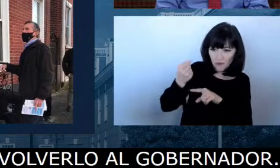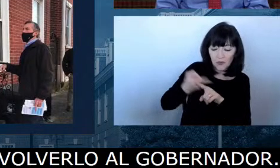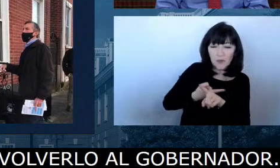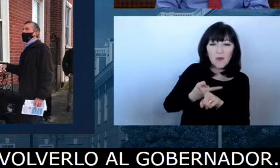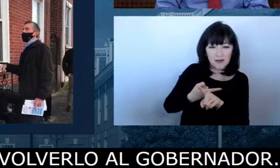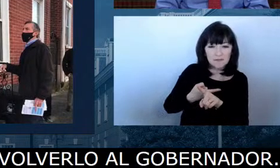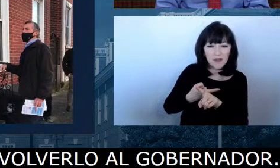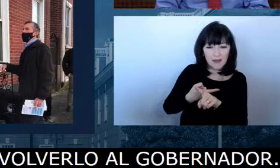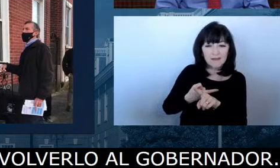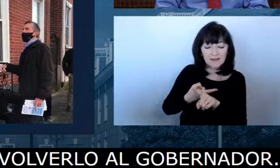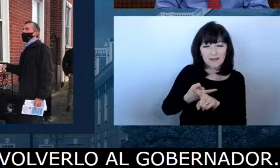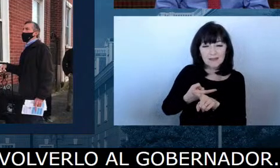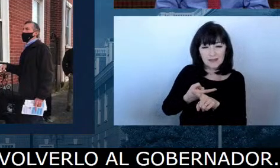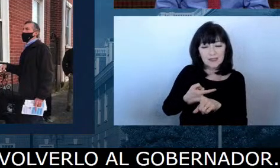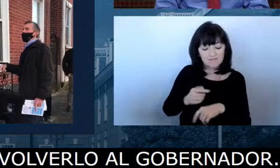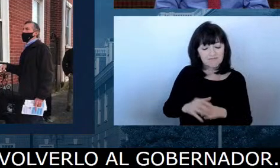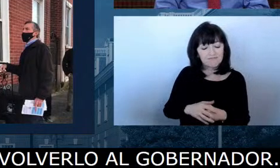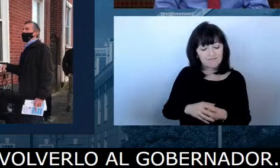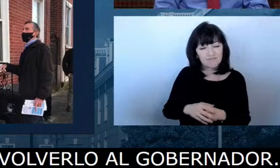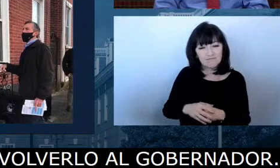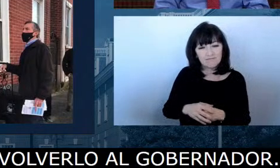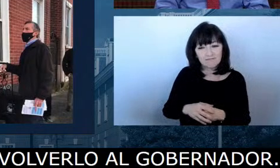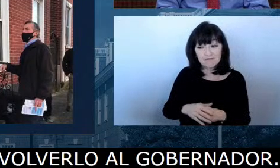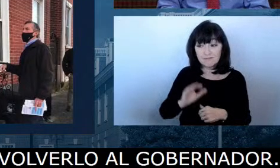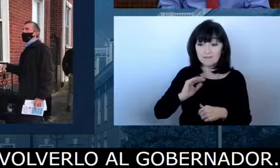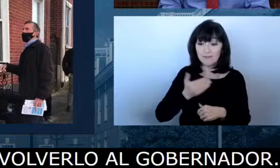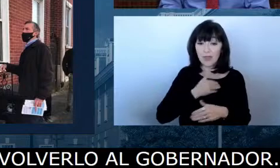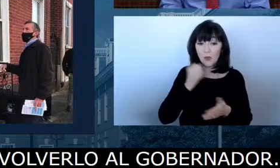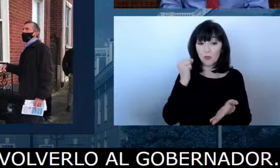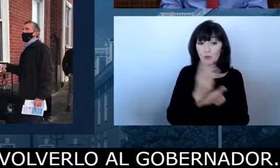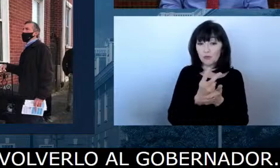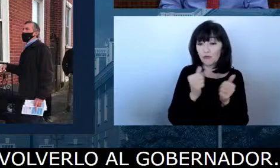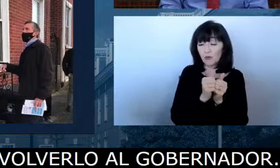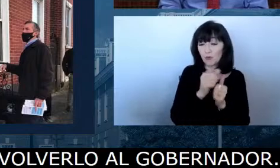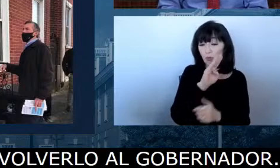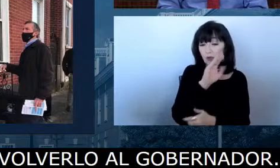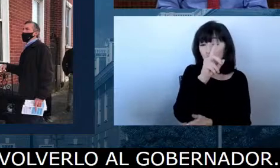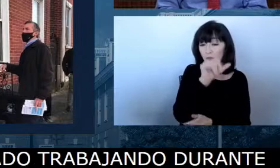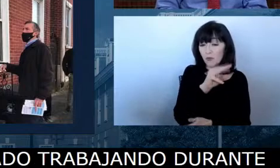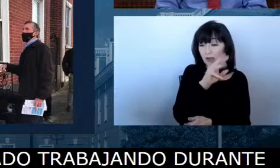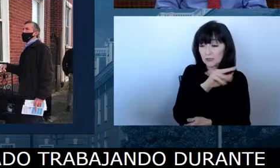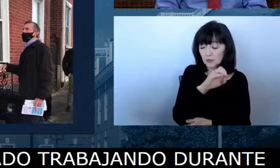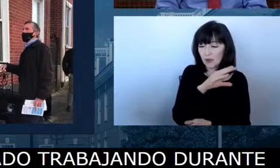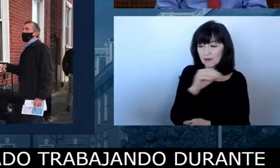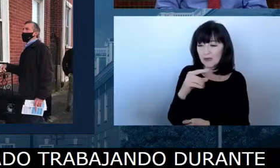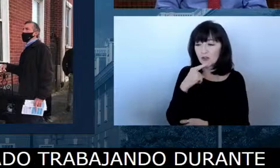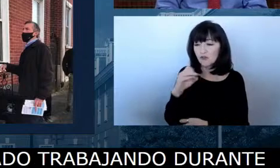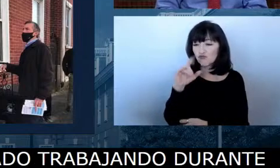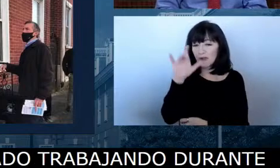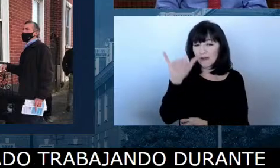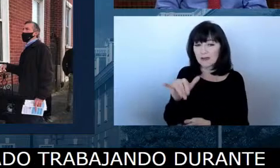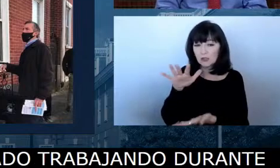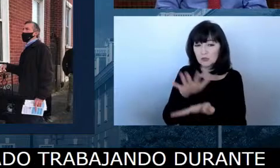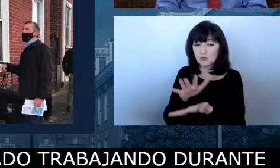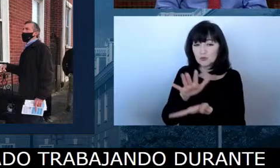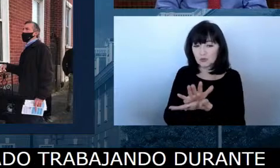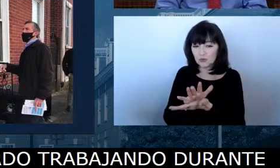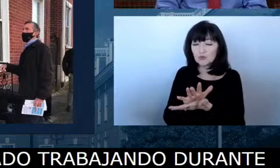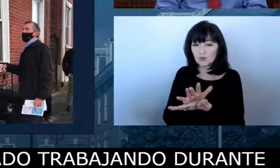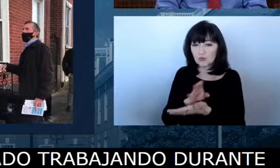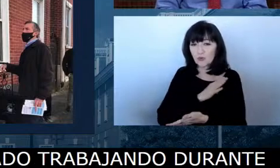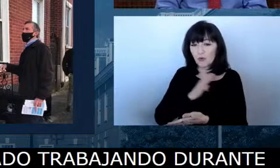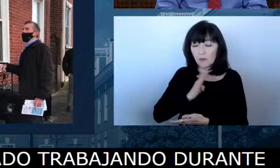as the closer there for our approval with Brandywine Red Clay School Boards. Special thanks there to Link Kohler at